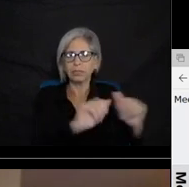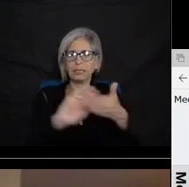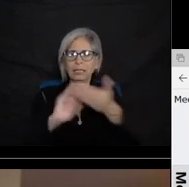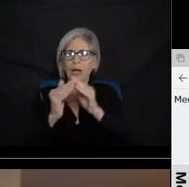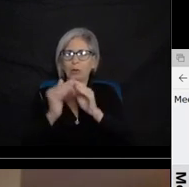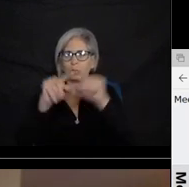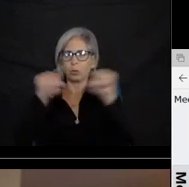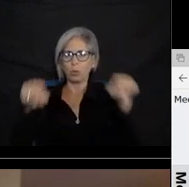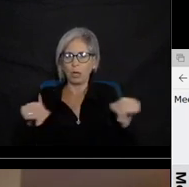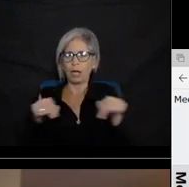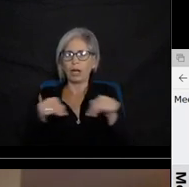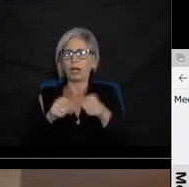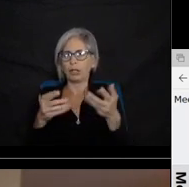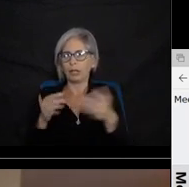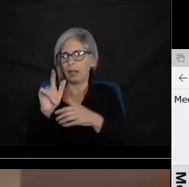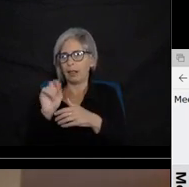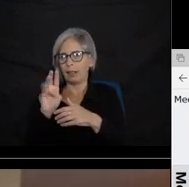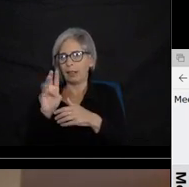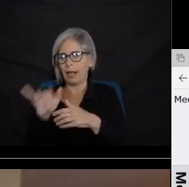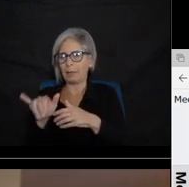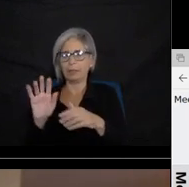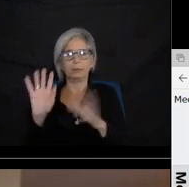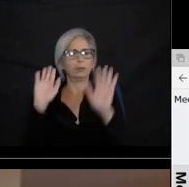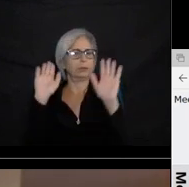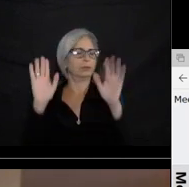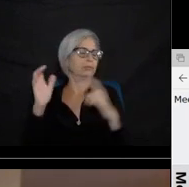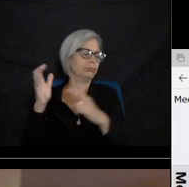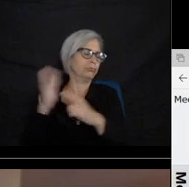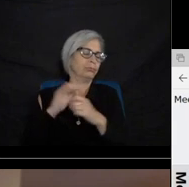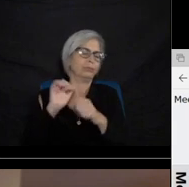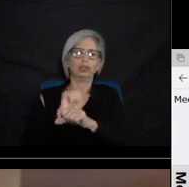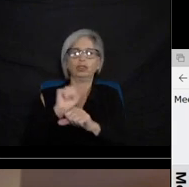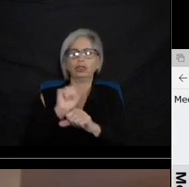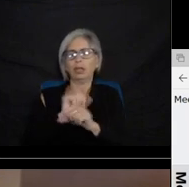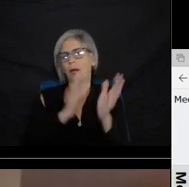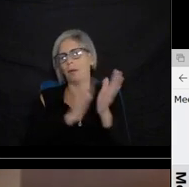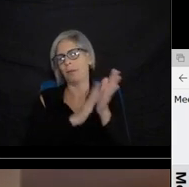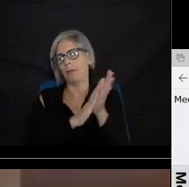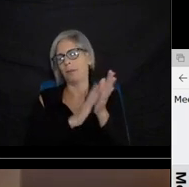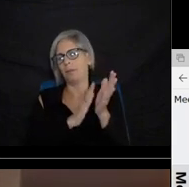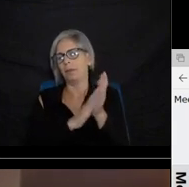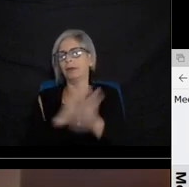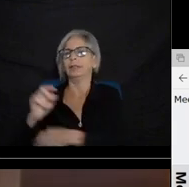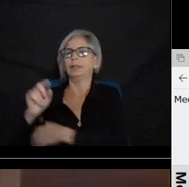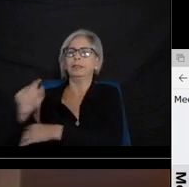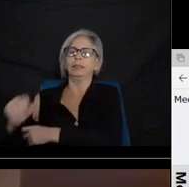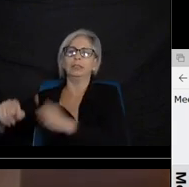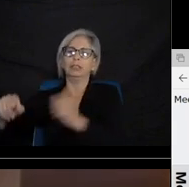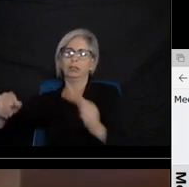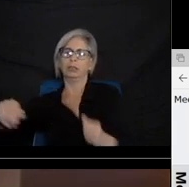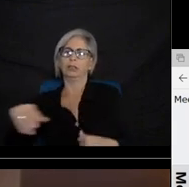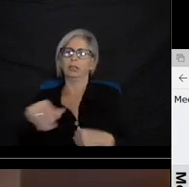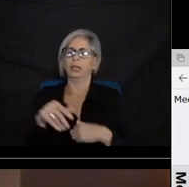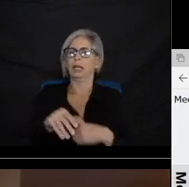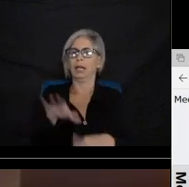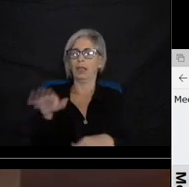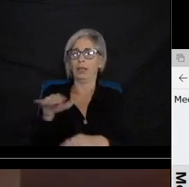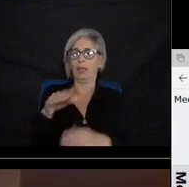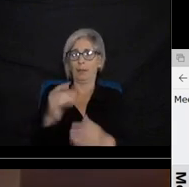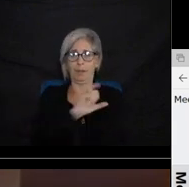in the first floor lobby and the second floor lobby of City Hall. And the police, the piece that went in at the police